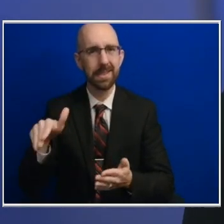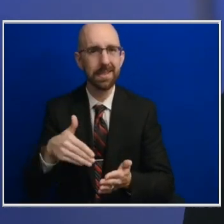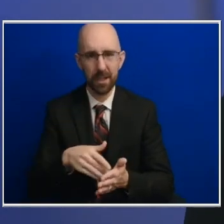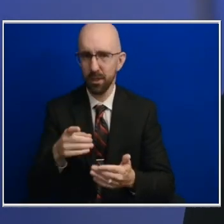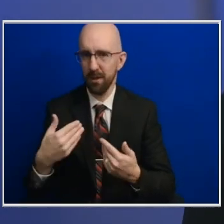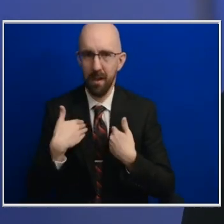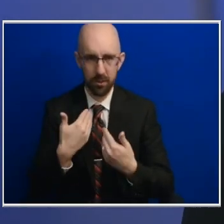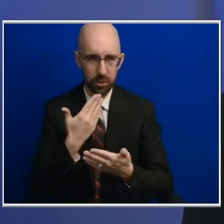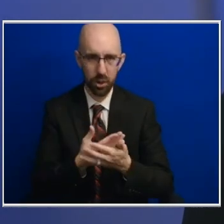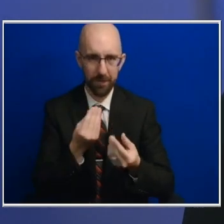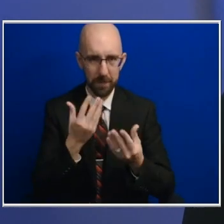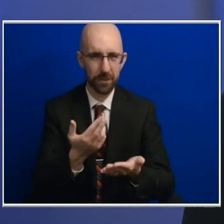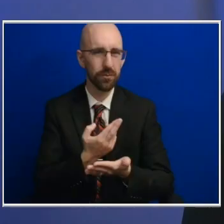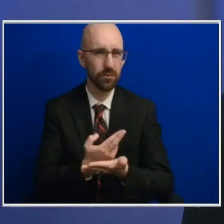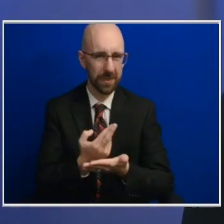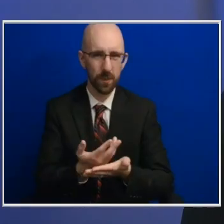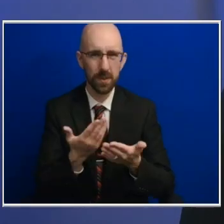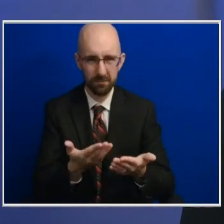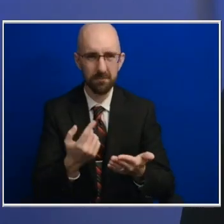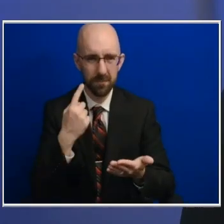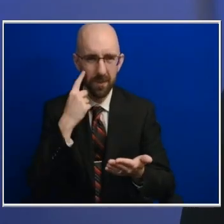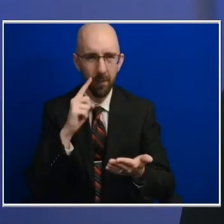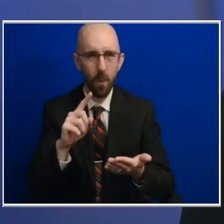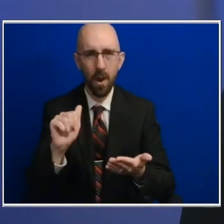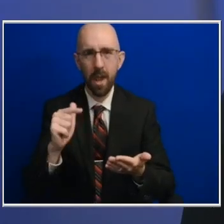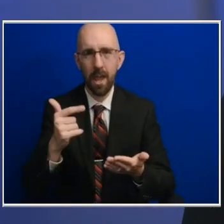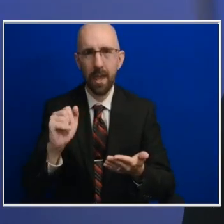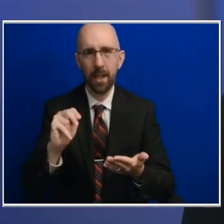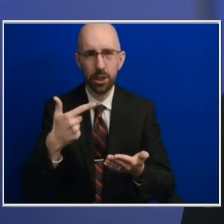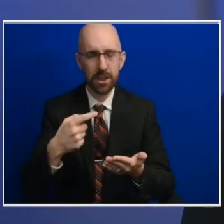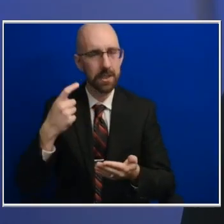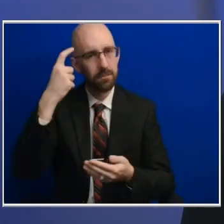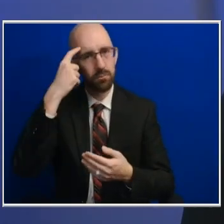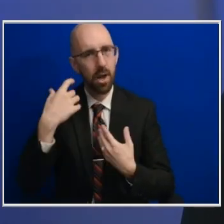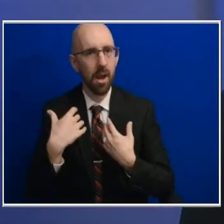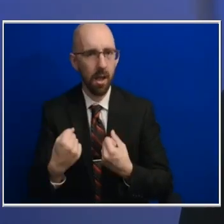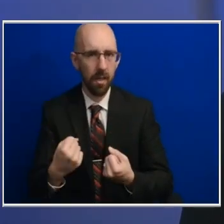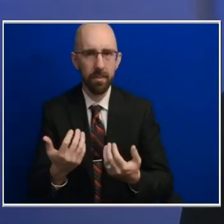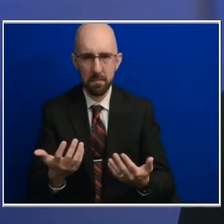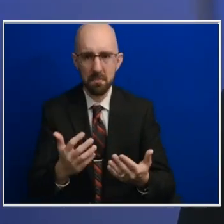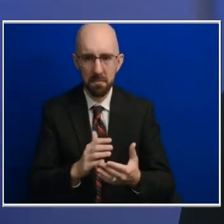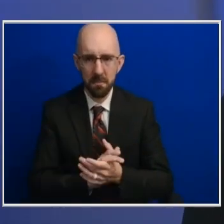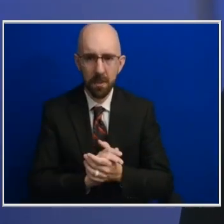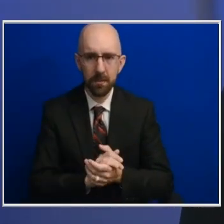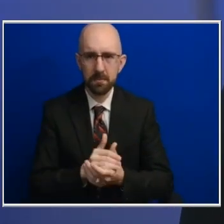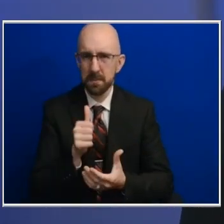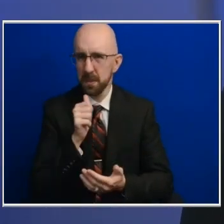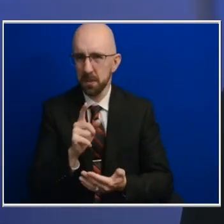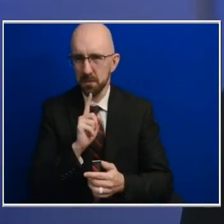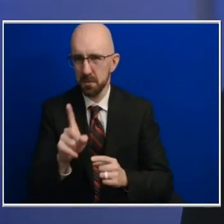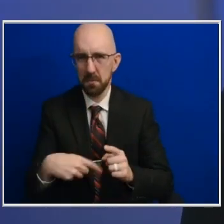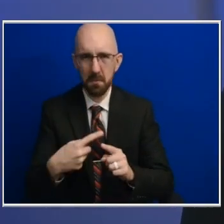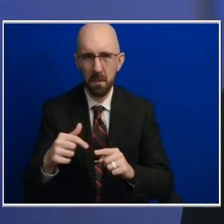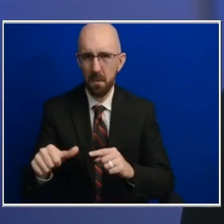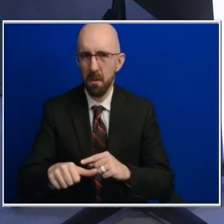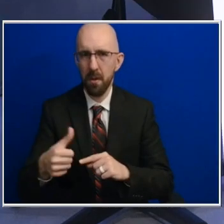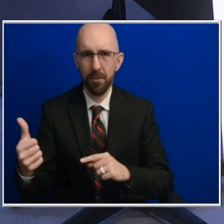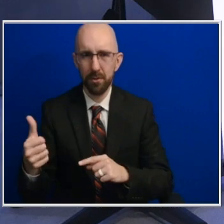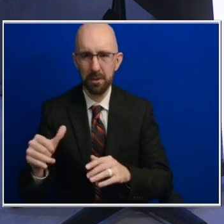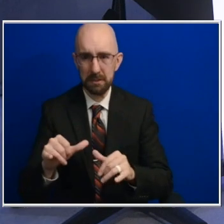great resources for aging and brain health. I'm not sure about other